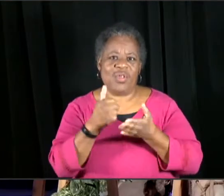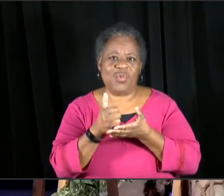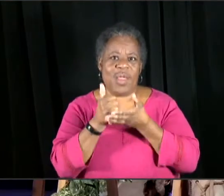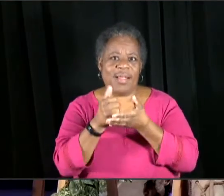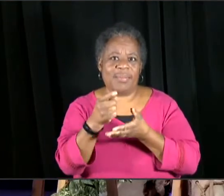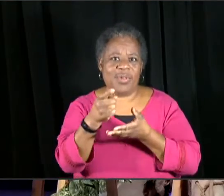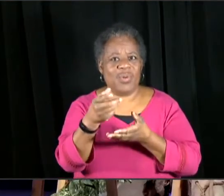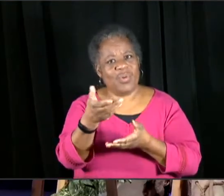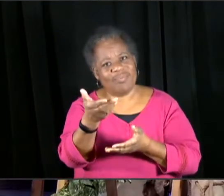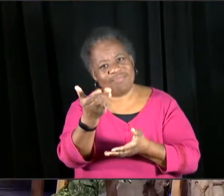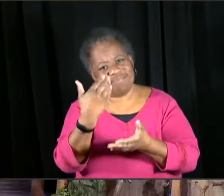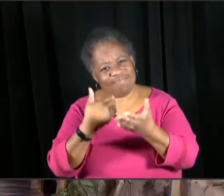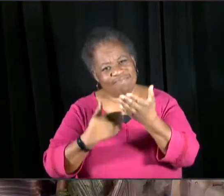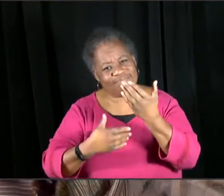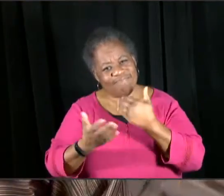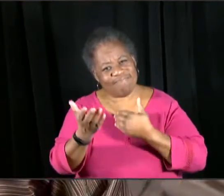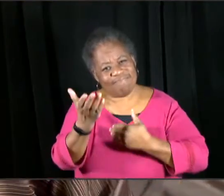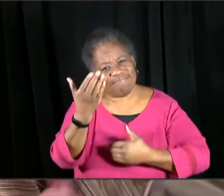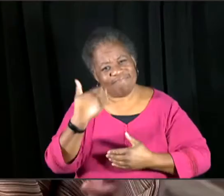way.